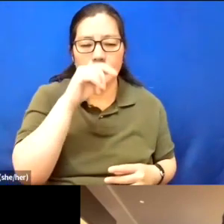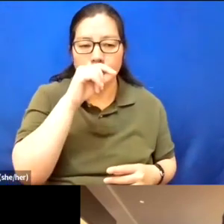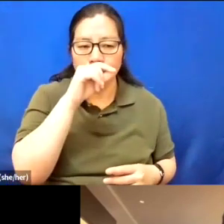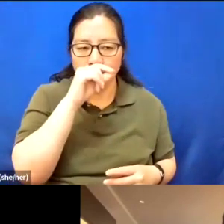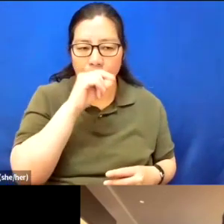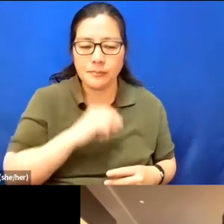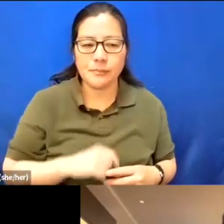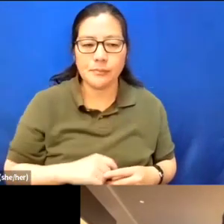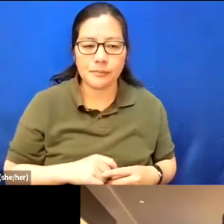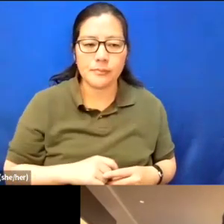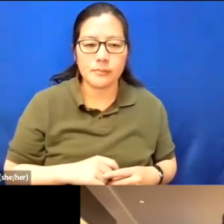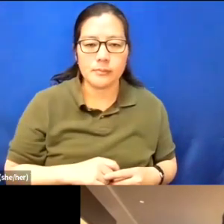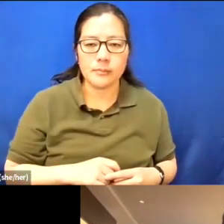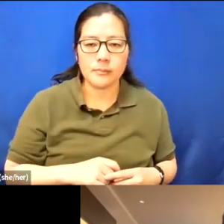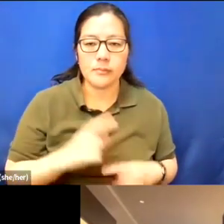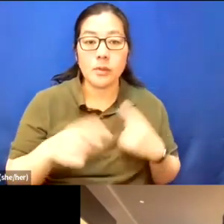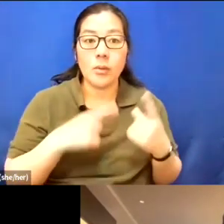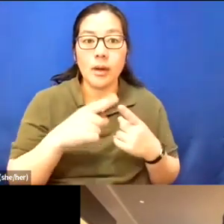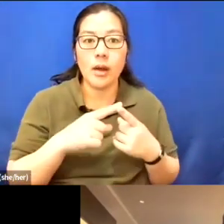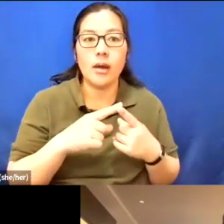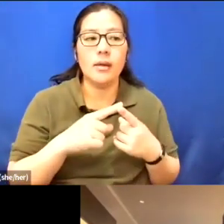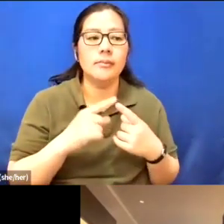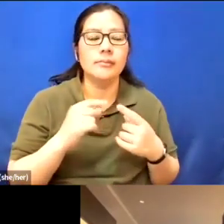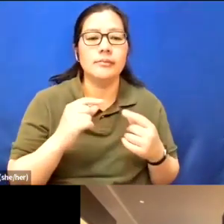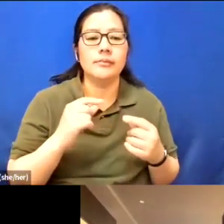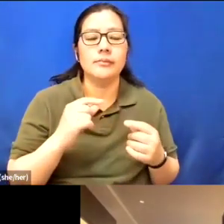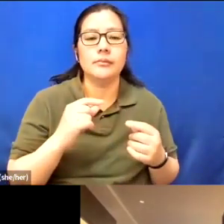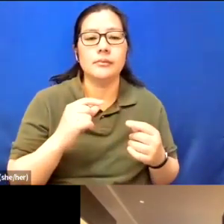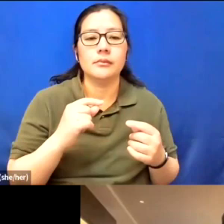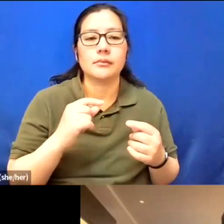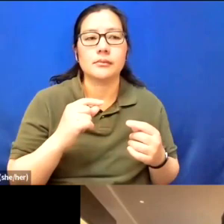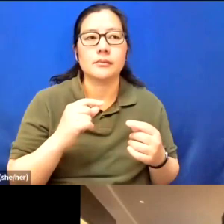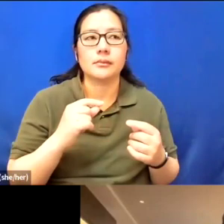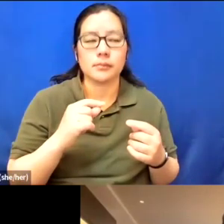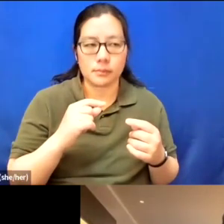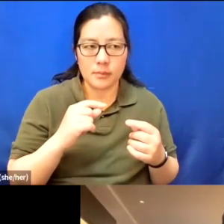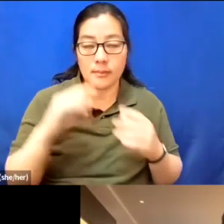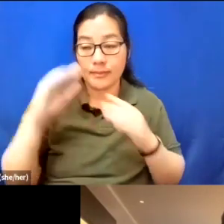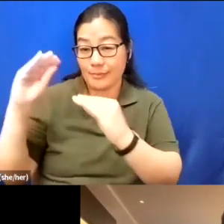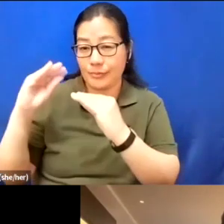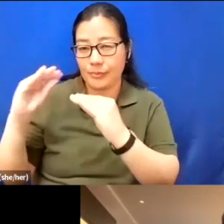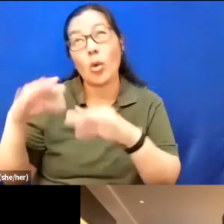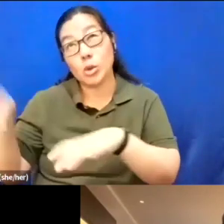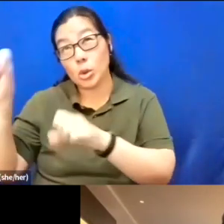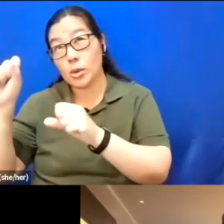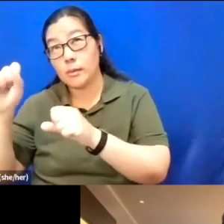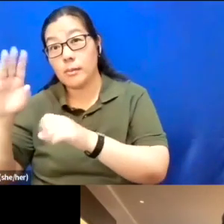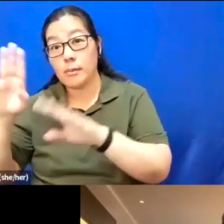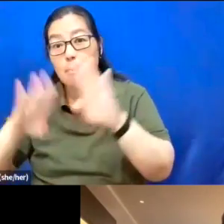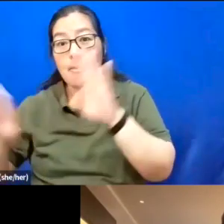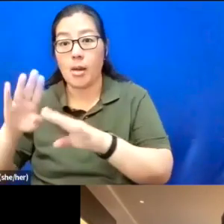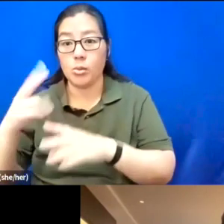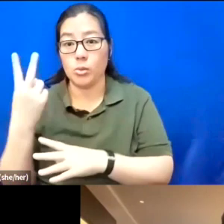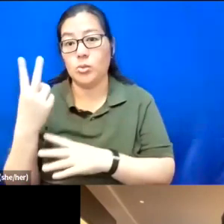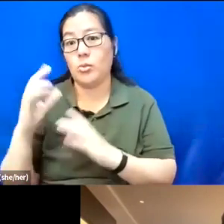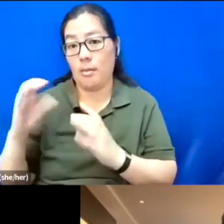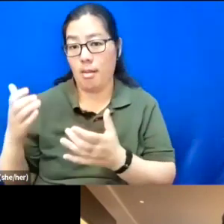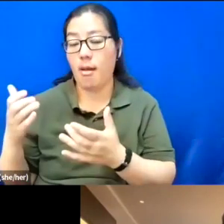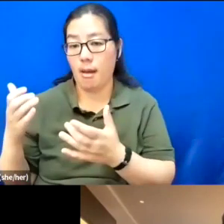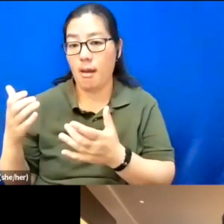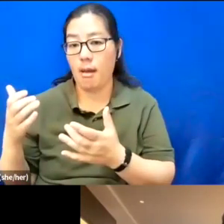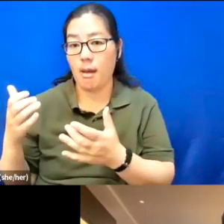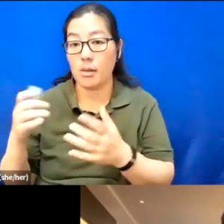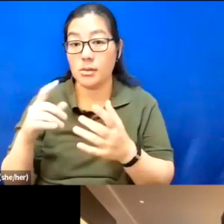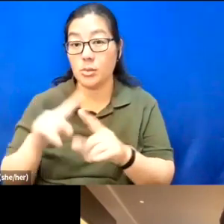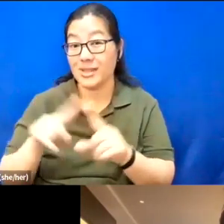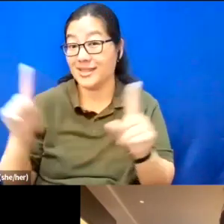when I taught or also now took the Bio2 class, I actually took it about a year ago with a different professor,